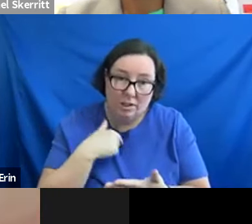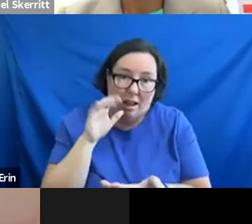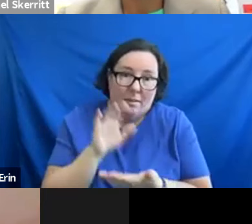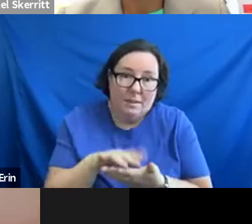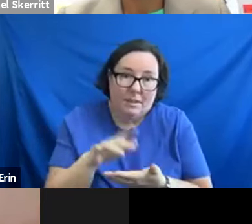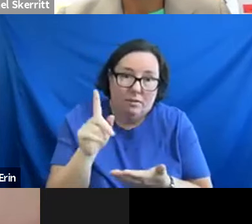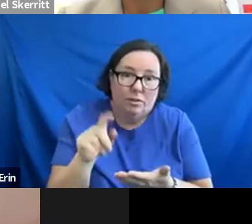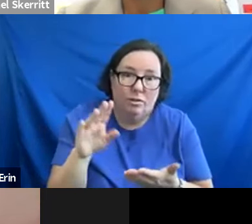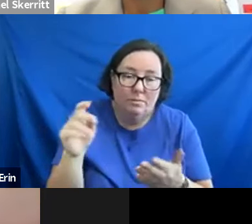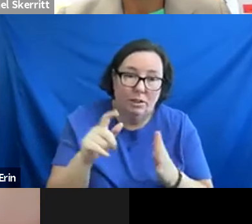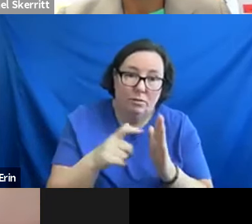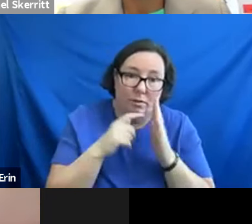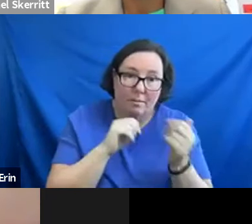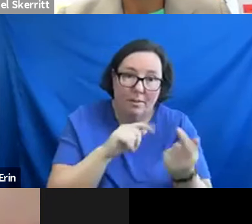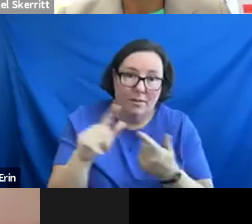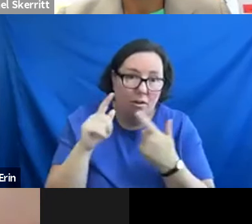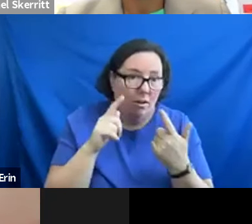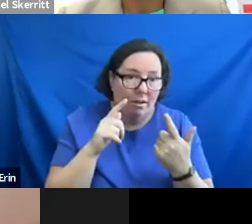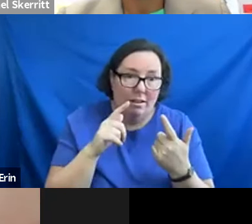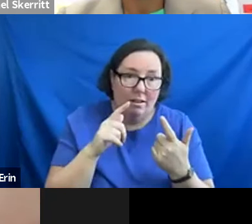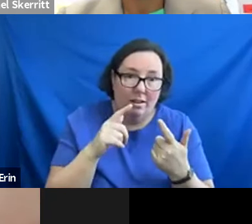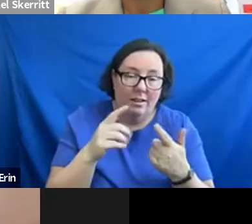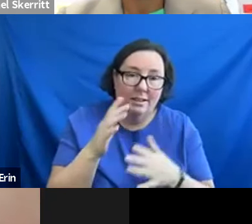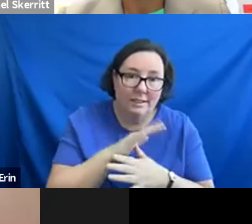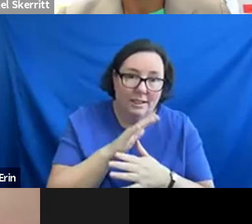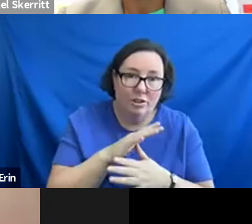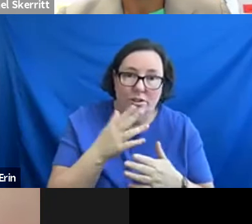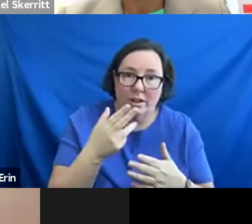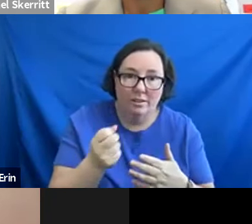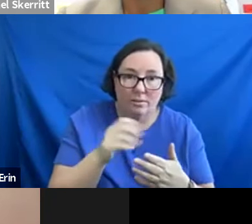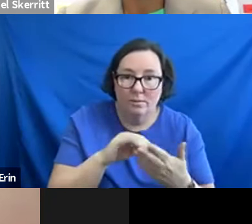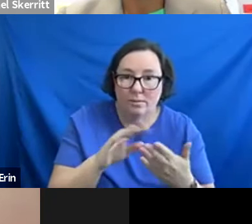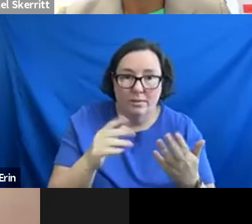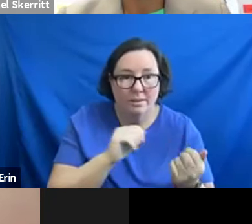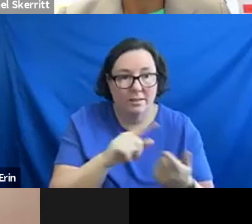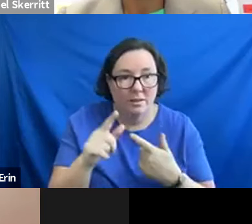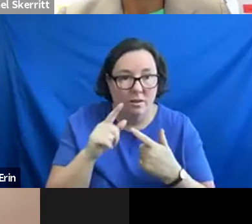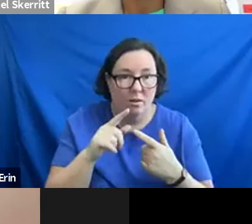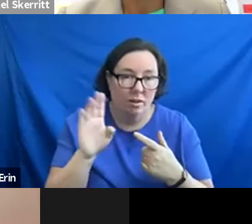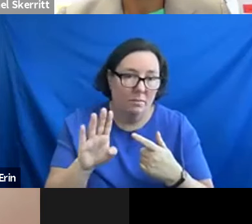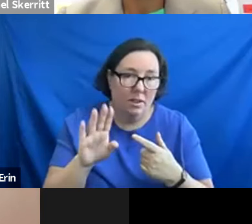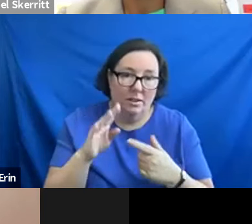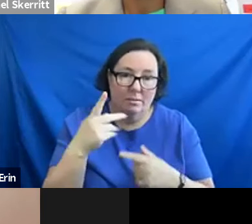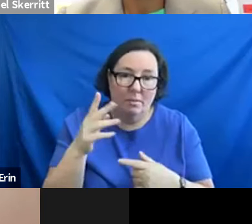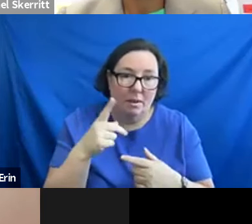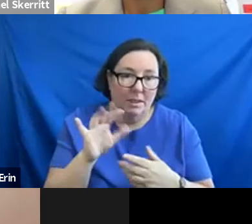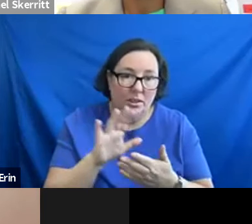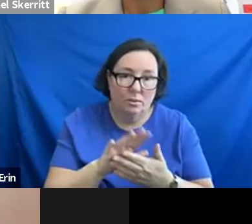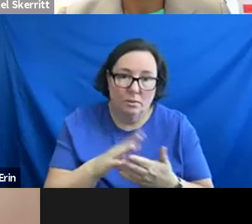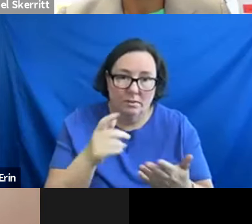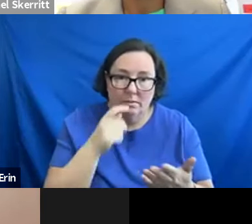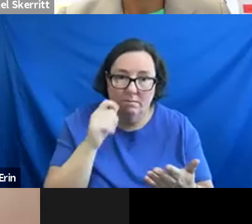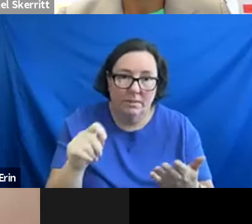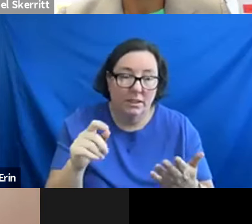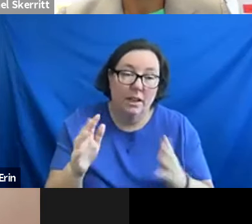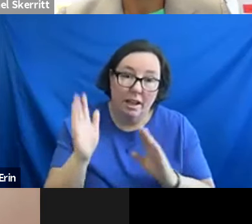should be a requirement for every senior in every Boston public school, at which